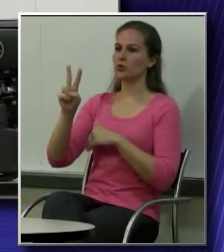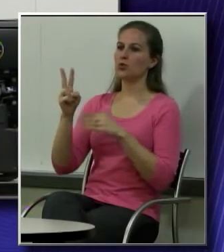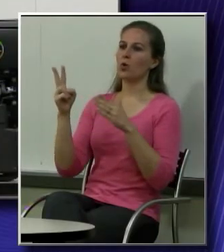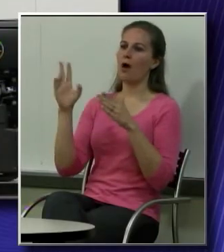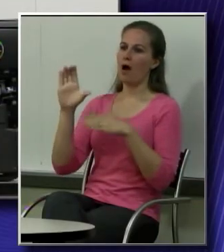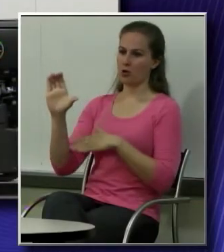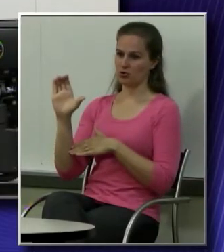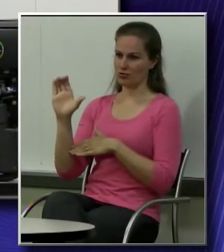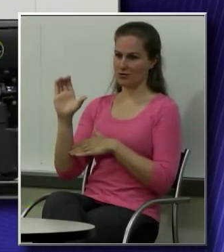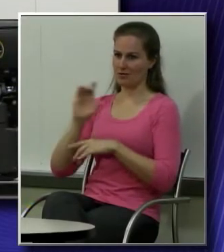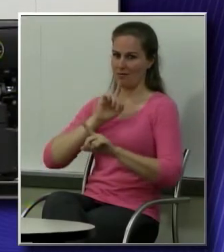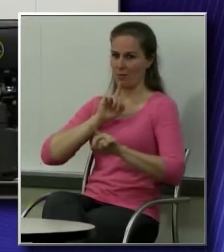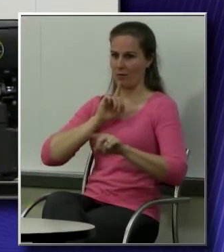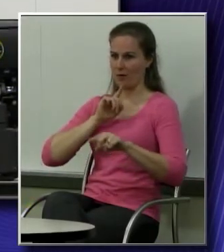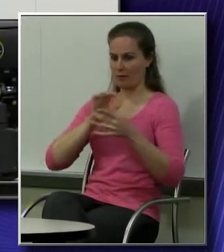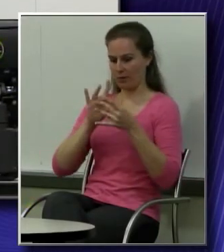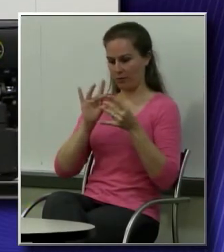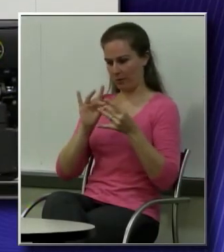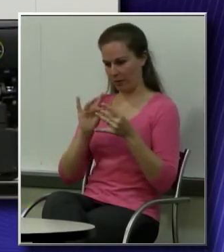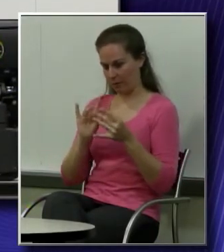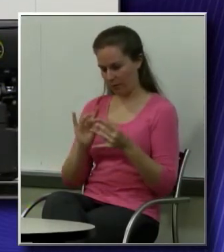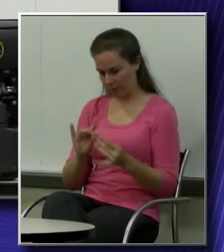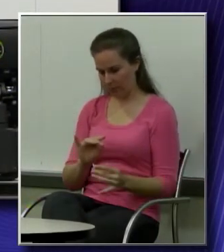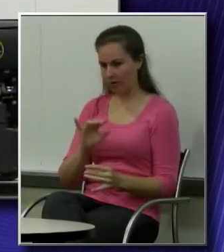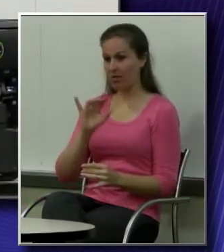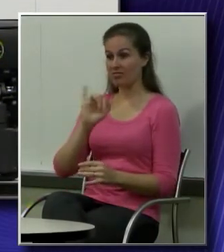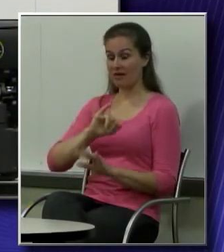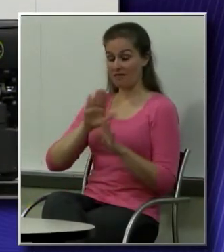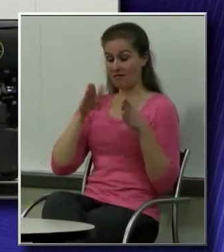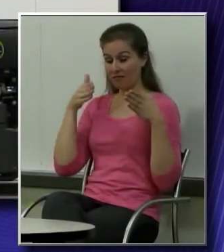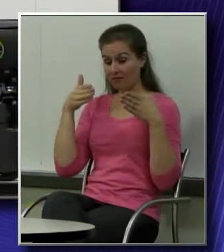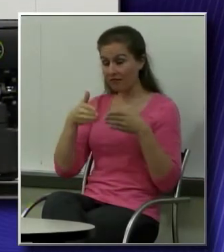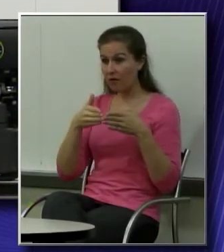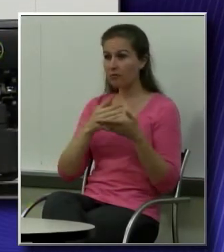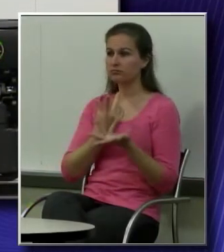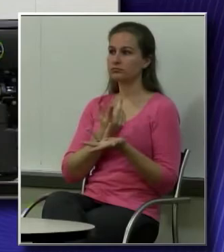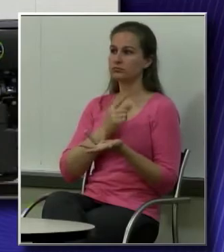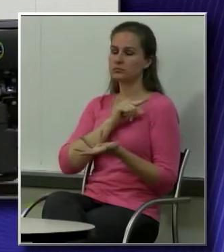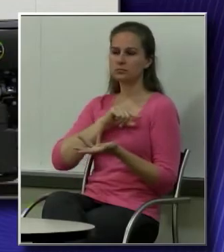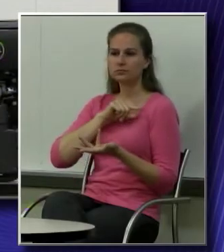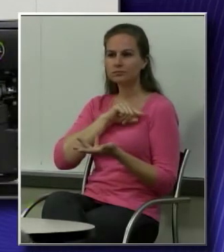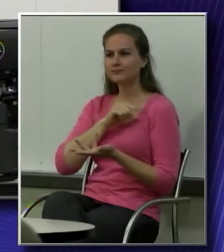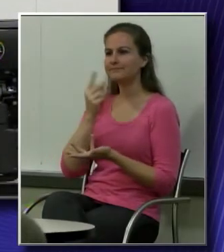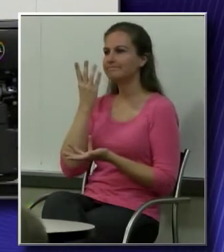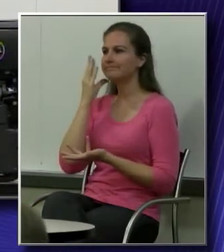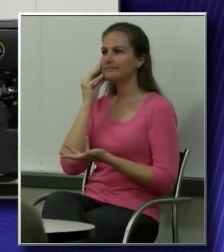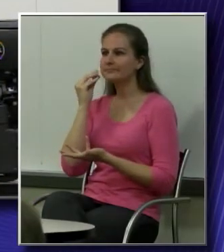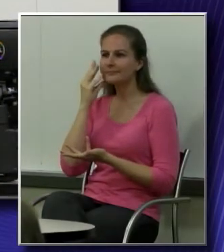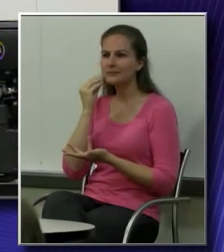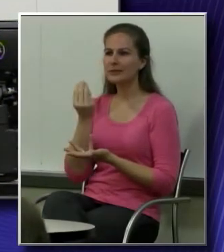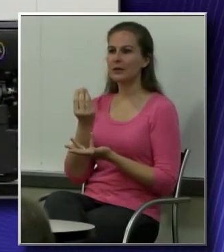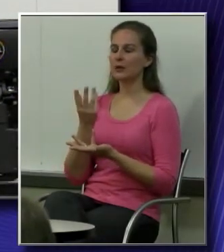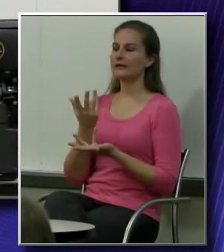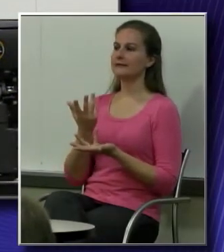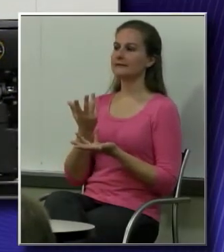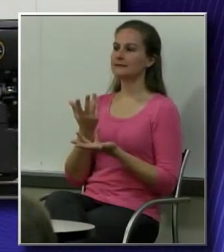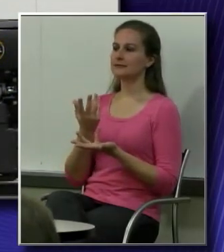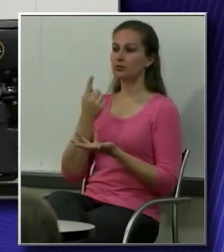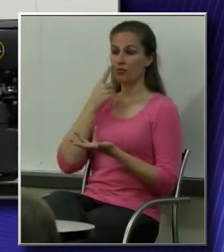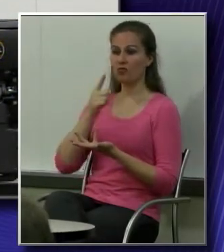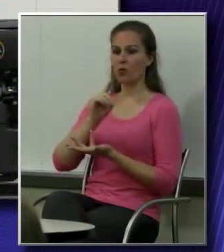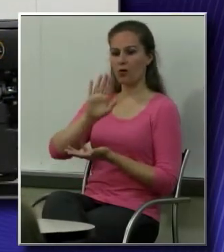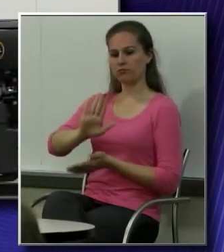state, and that was focused on the qualities, experience of